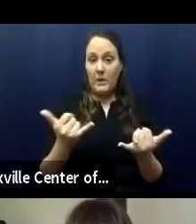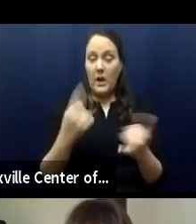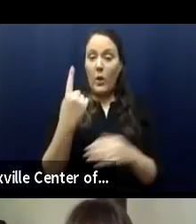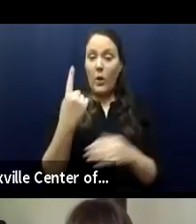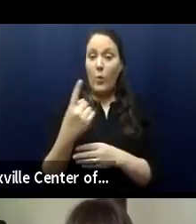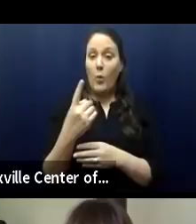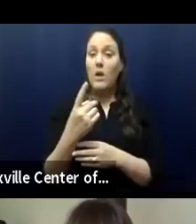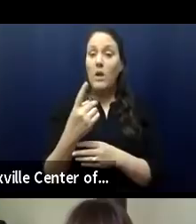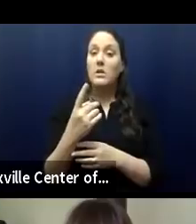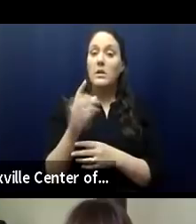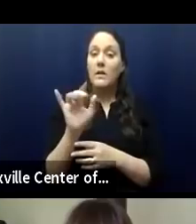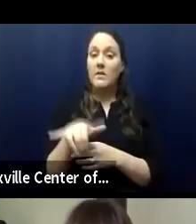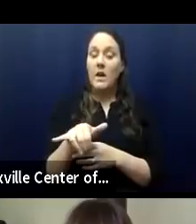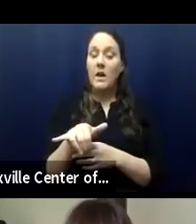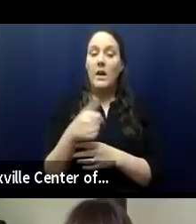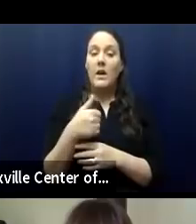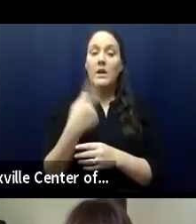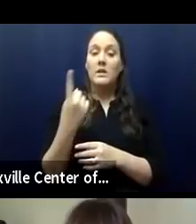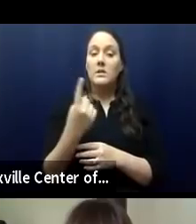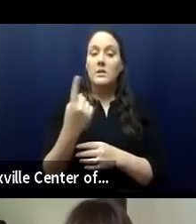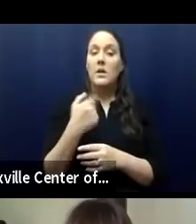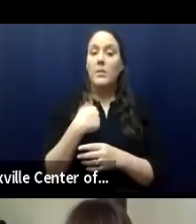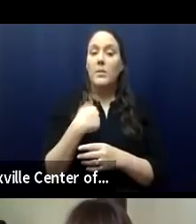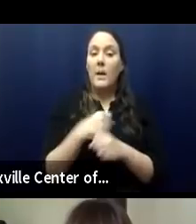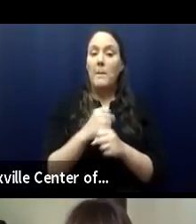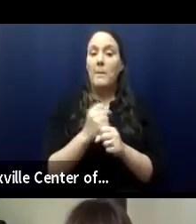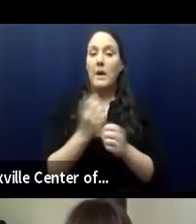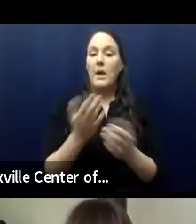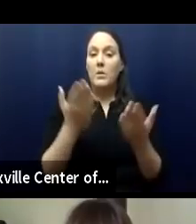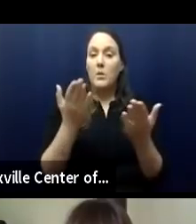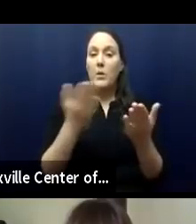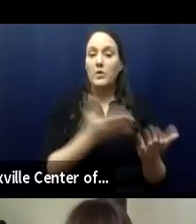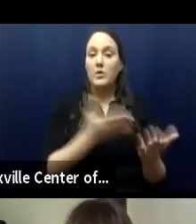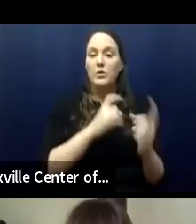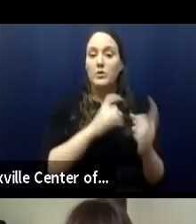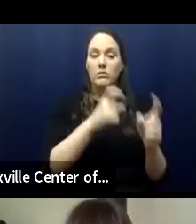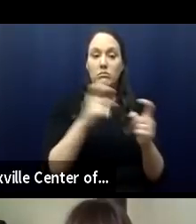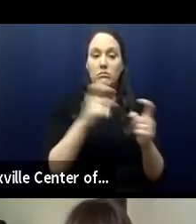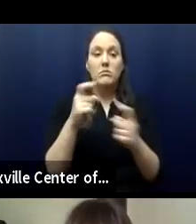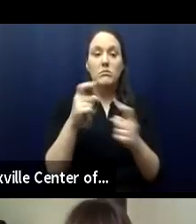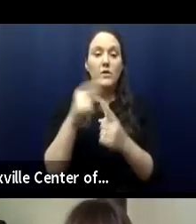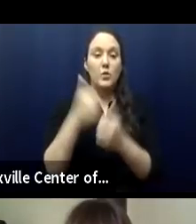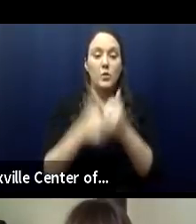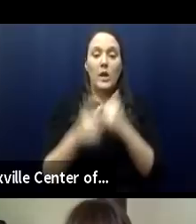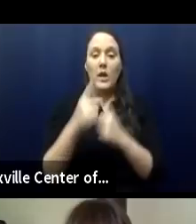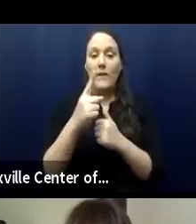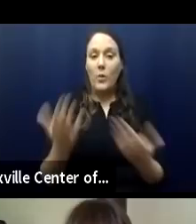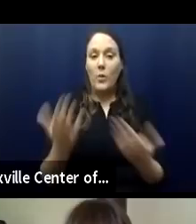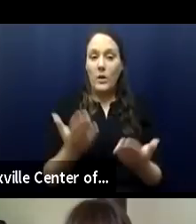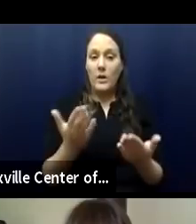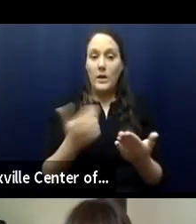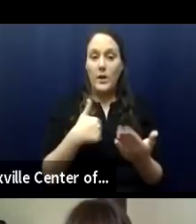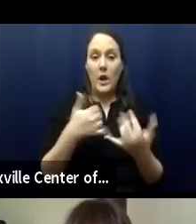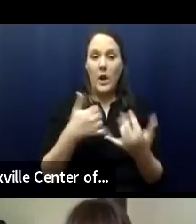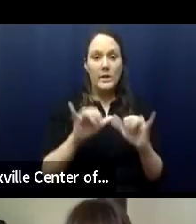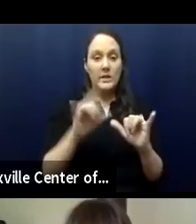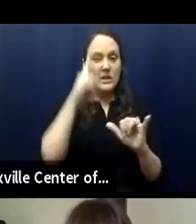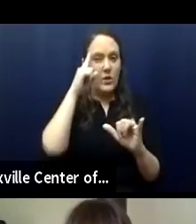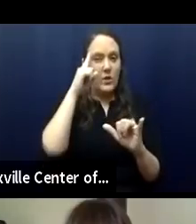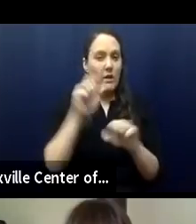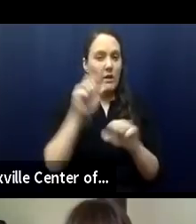one that I put together a proposal to bring to everybody here that still, I think, is a work in